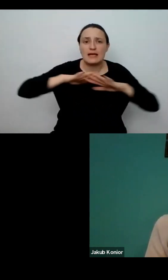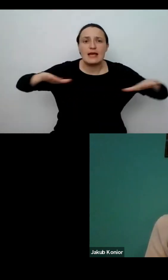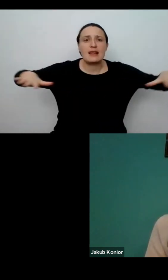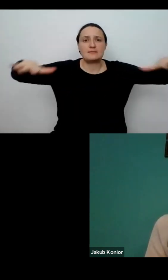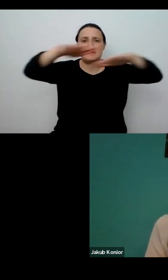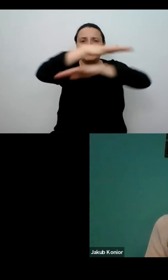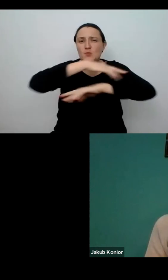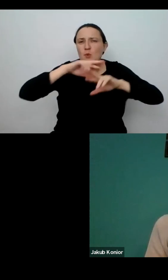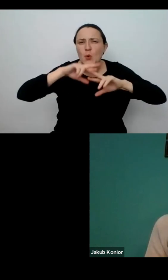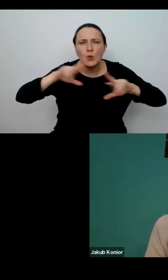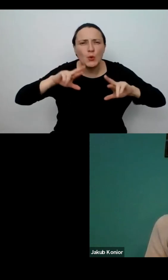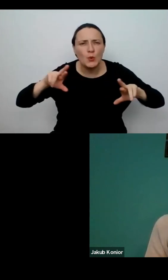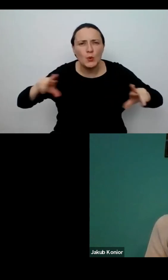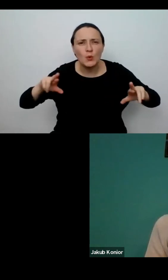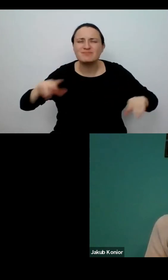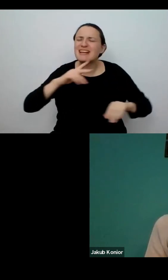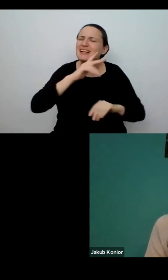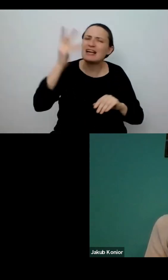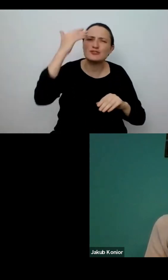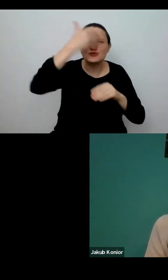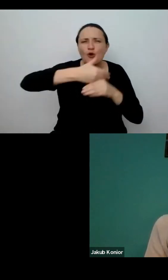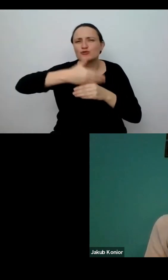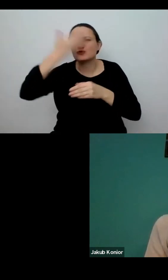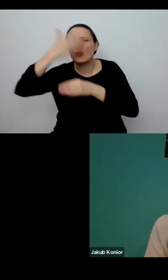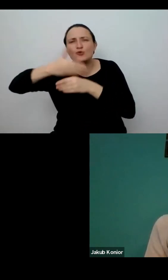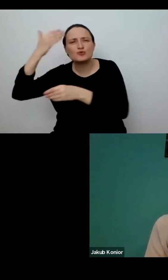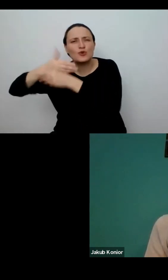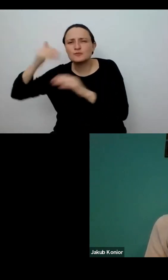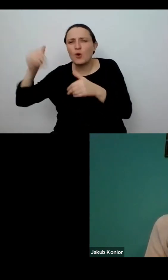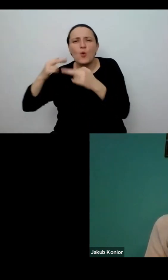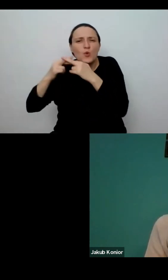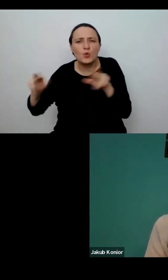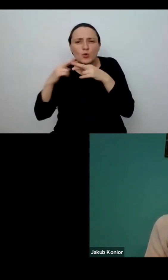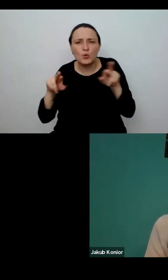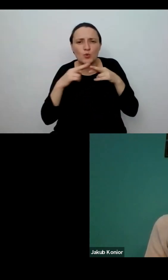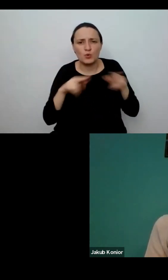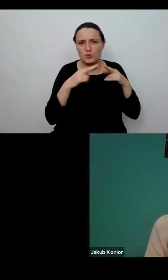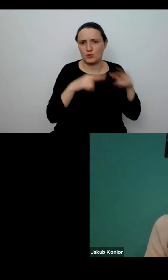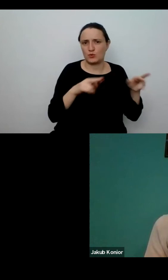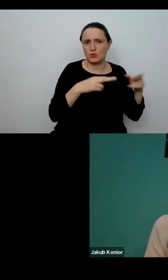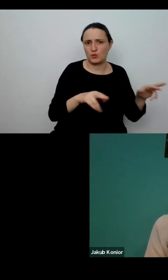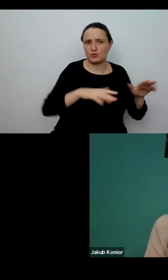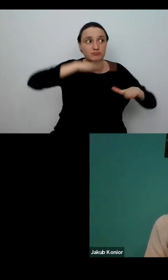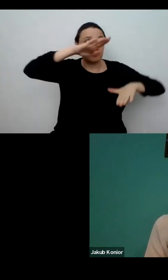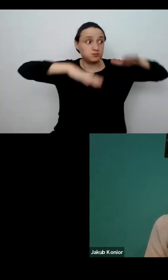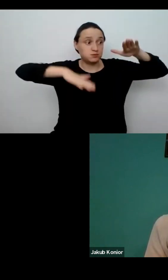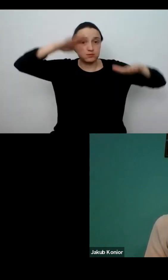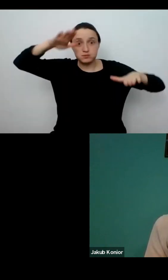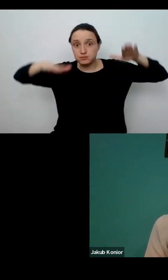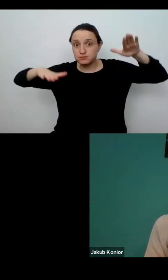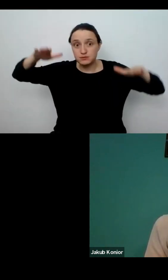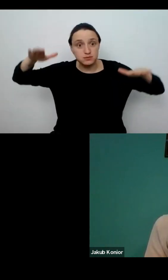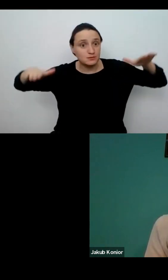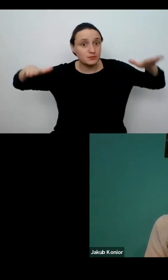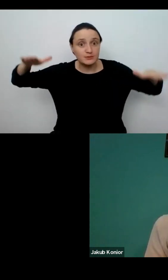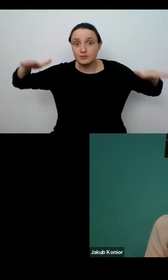the magnitude of the sky just jumps up and down by a half a magnitude.